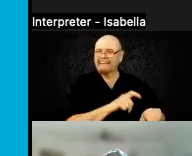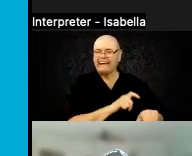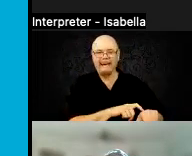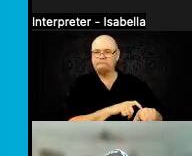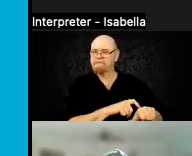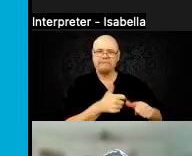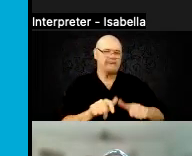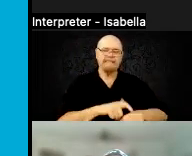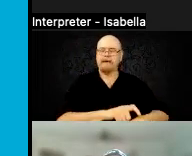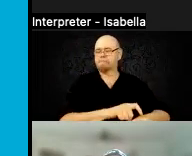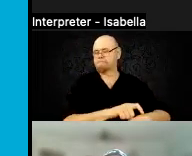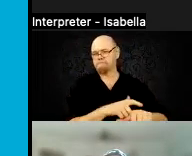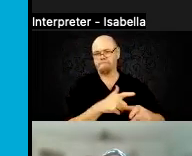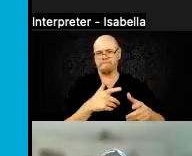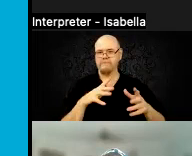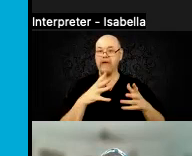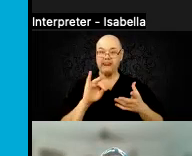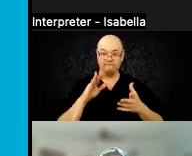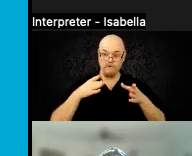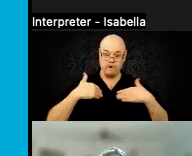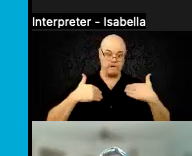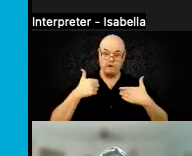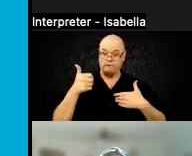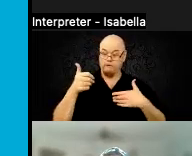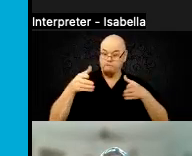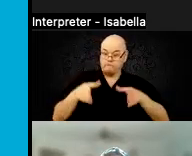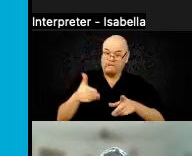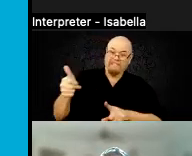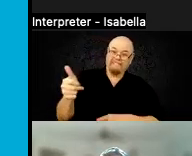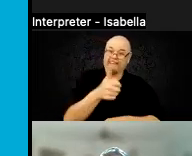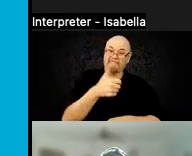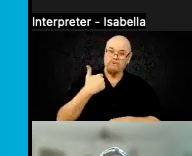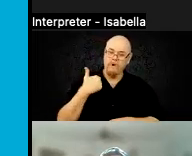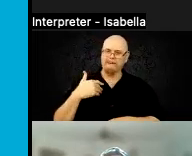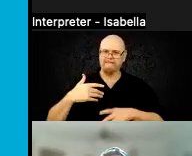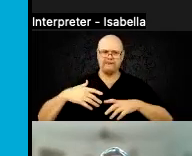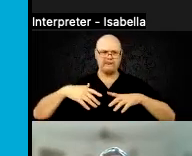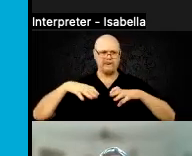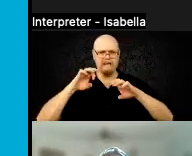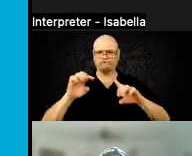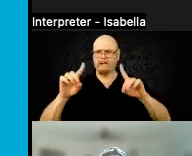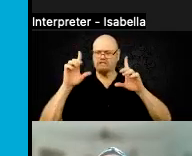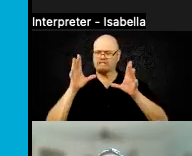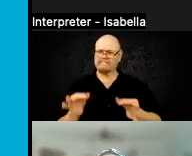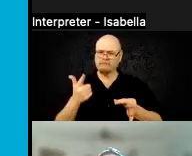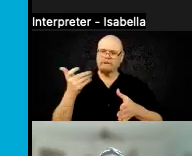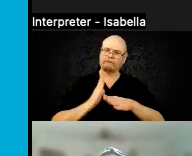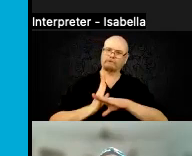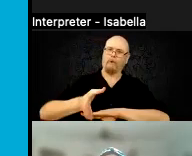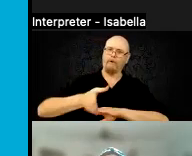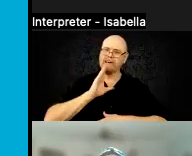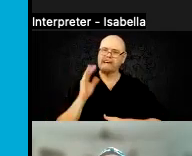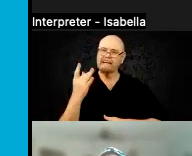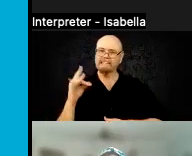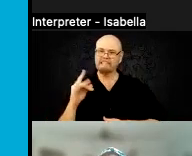those conversations. And if you're a young person who has your own educational decision-making rights, because you're over 18, you can request an